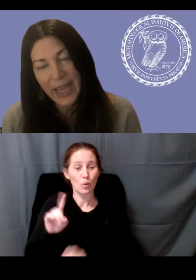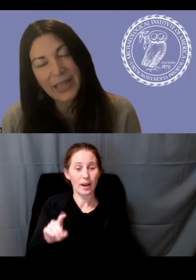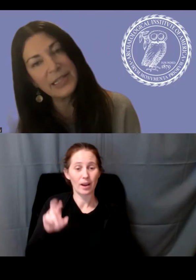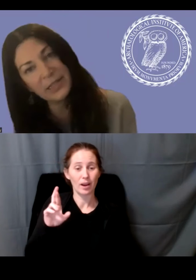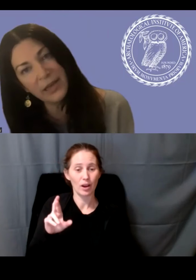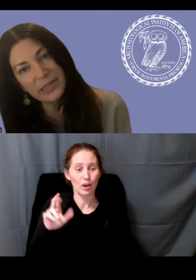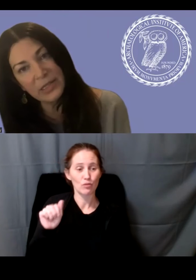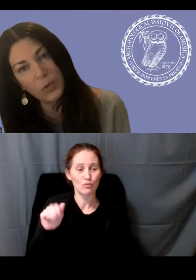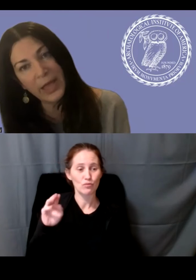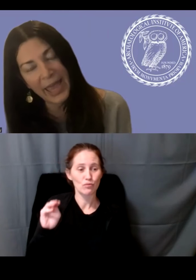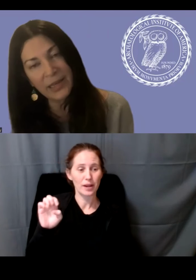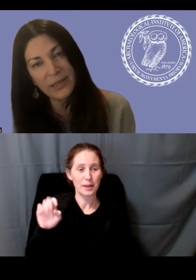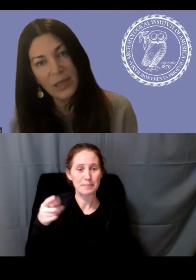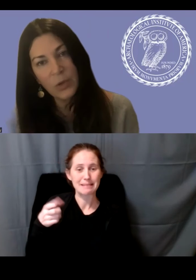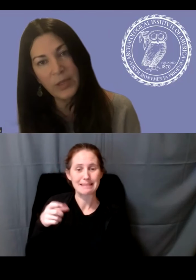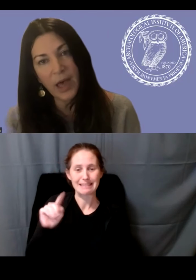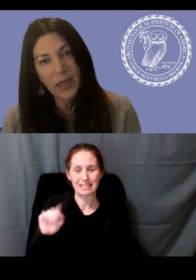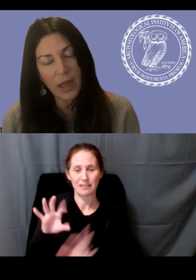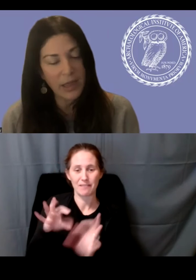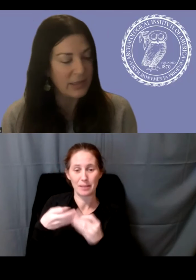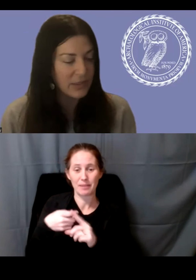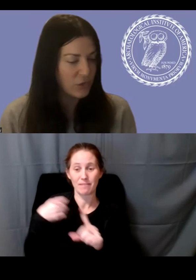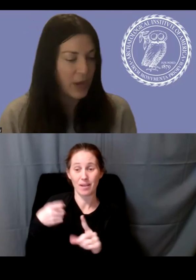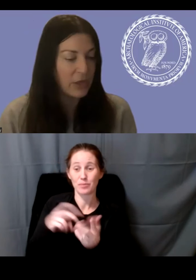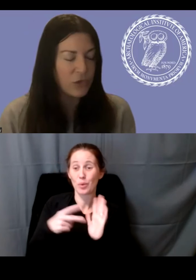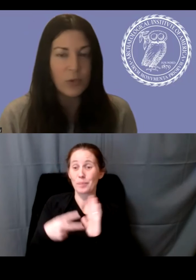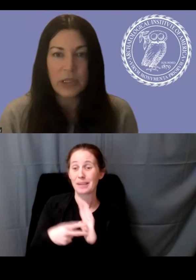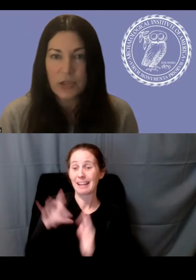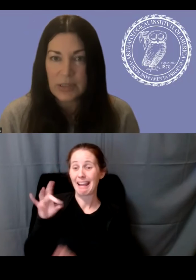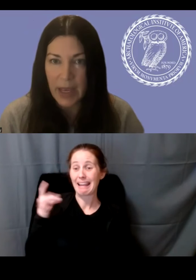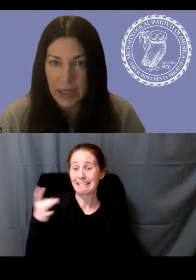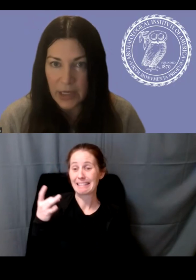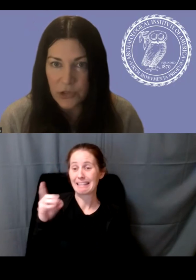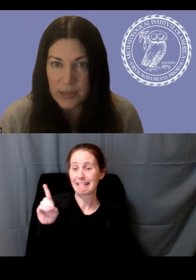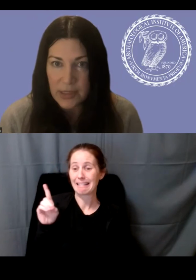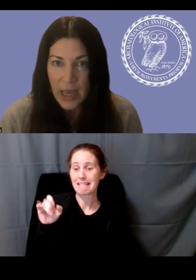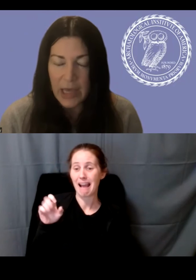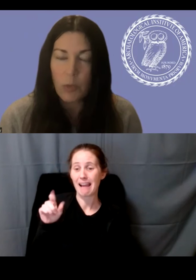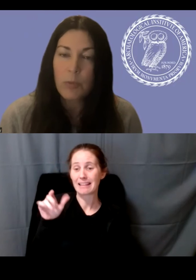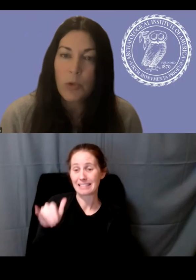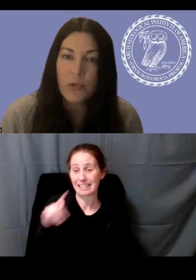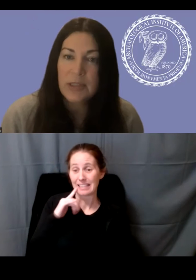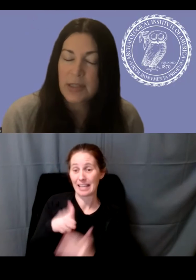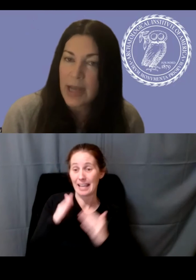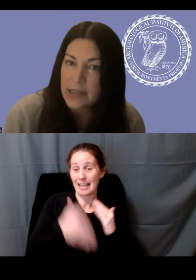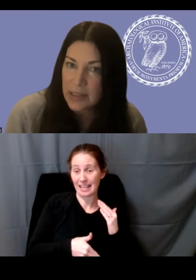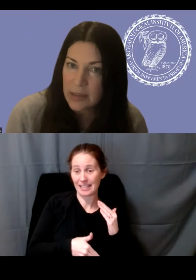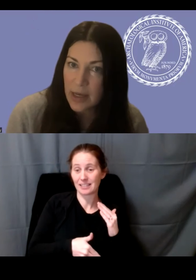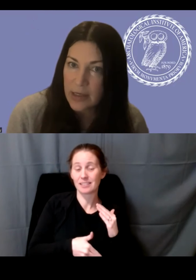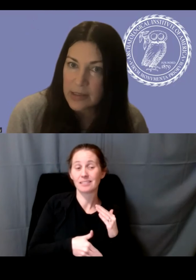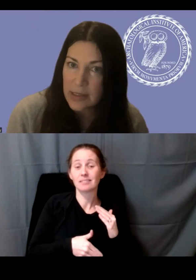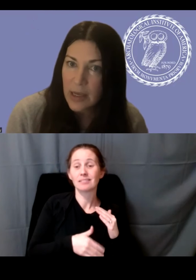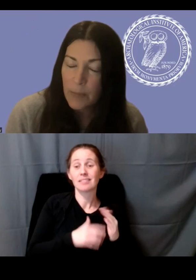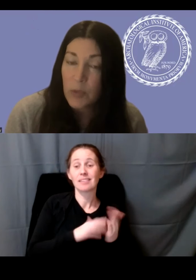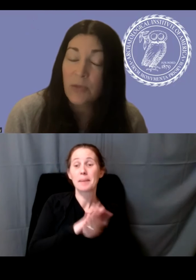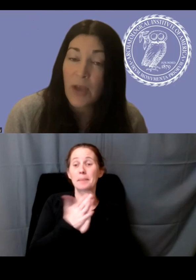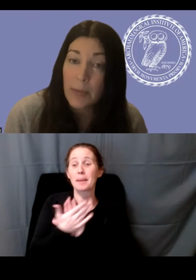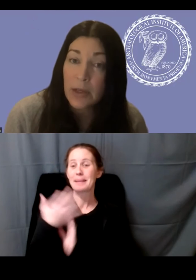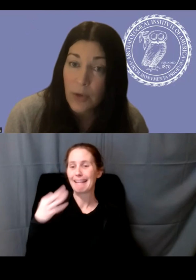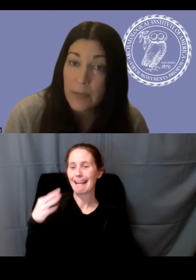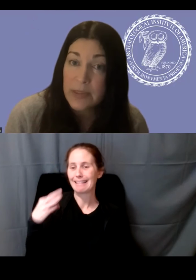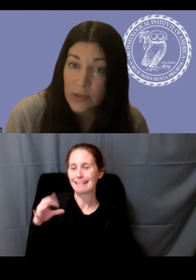So the 18th dynasty will end with Akhenaten's strange religious machinations, and it will move into the 19th dynasty